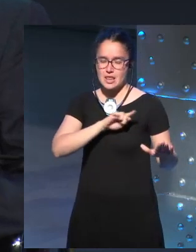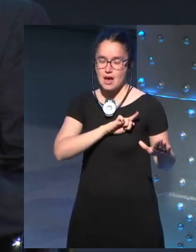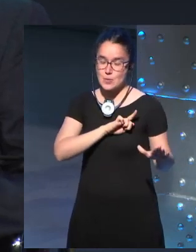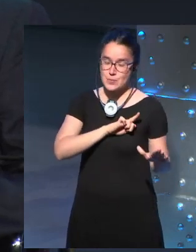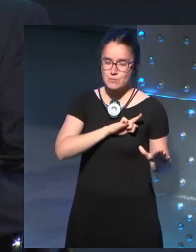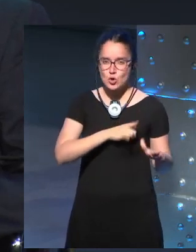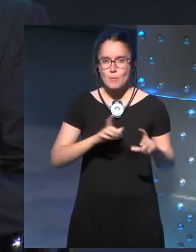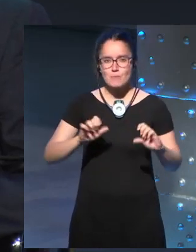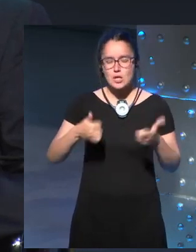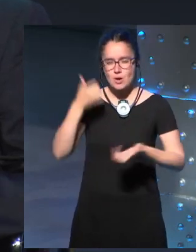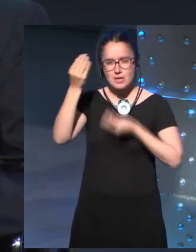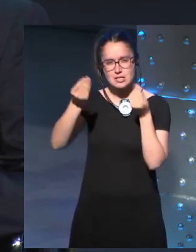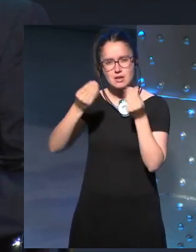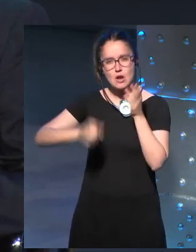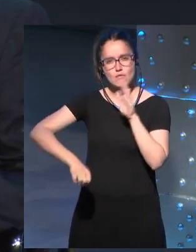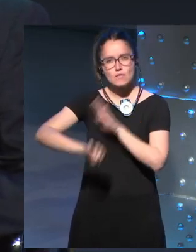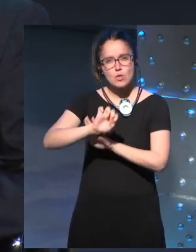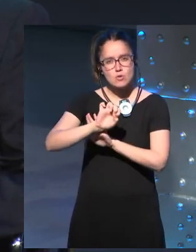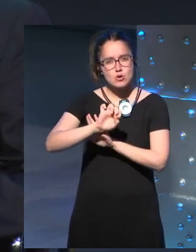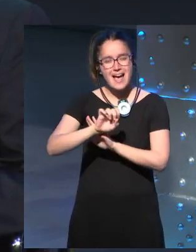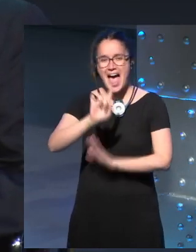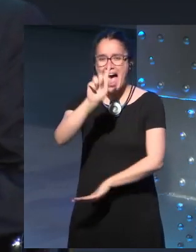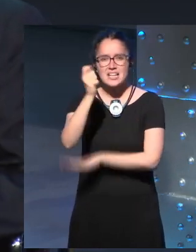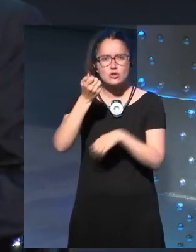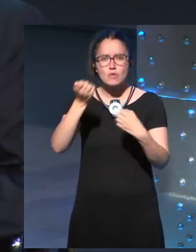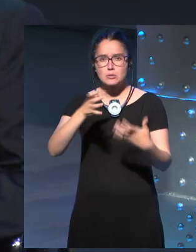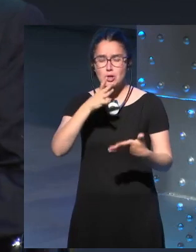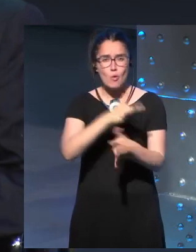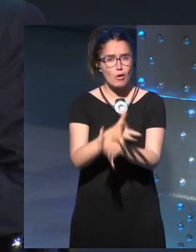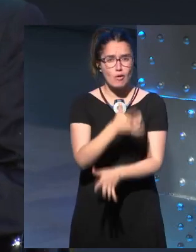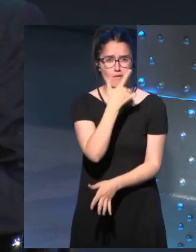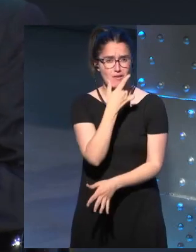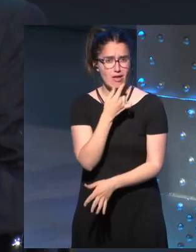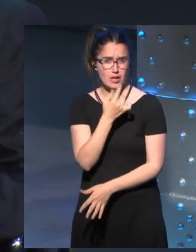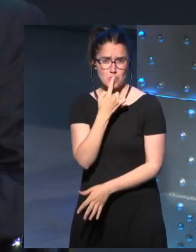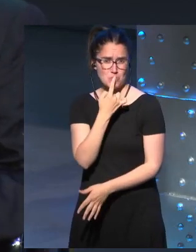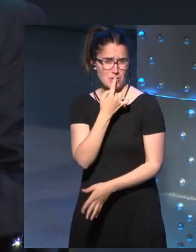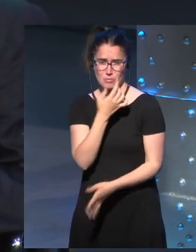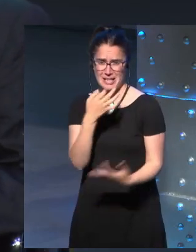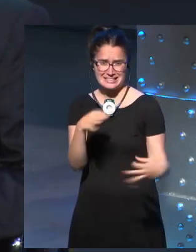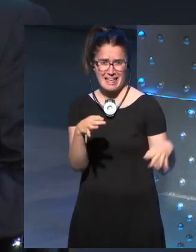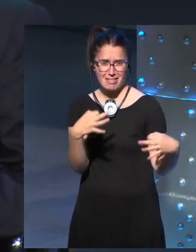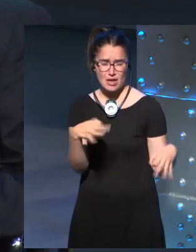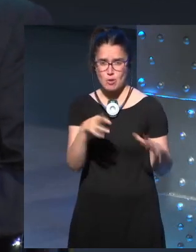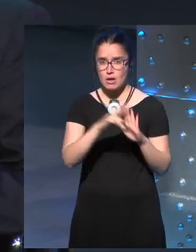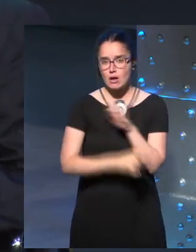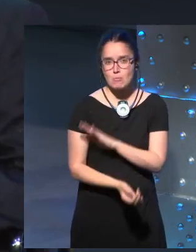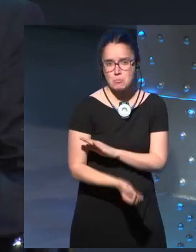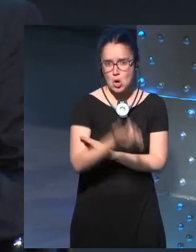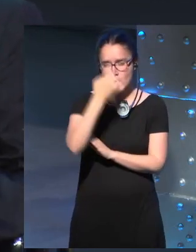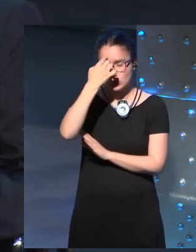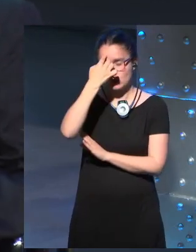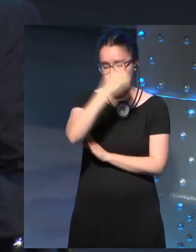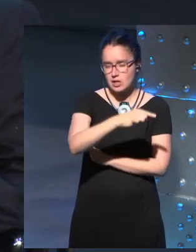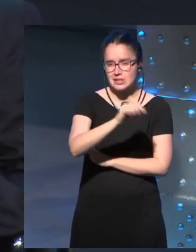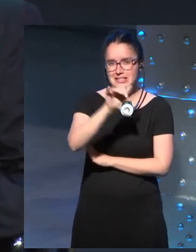essence. I mean, I'm starting to think that football has been so successful because it's quite a simple game with not many